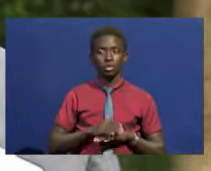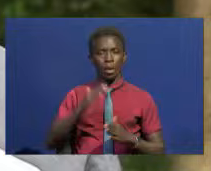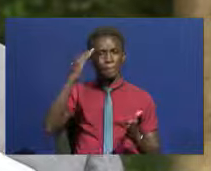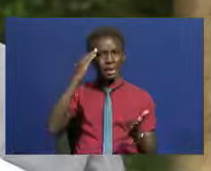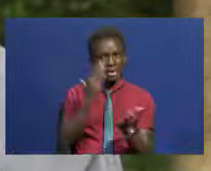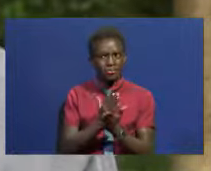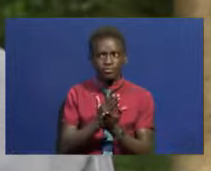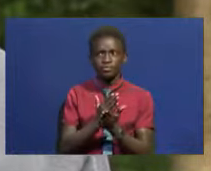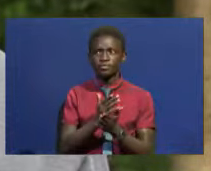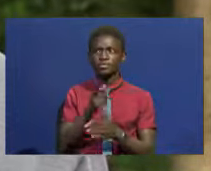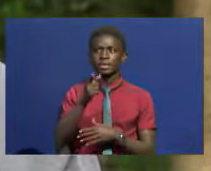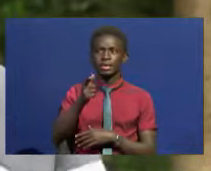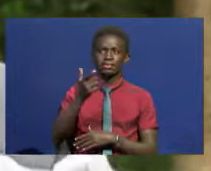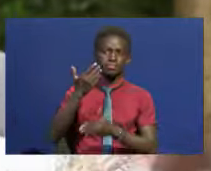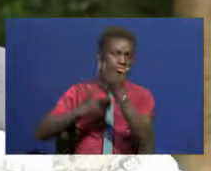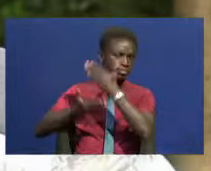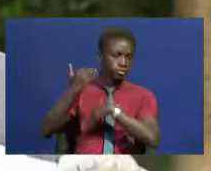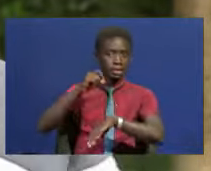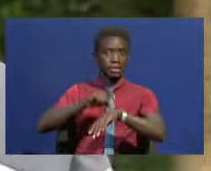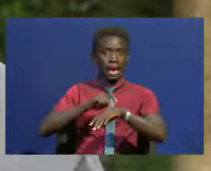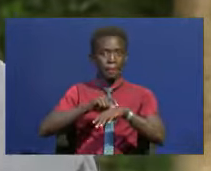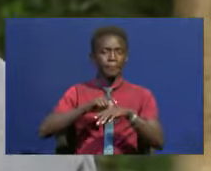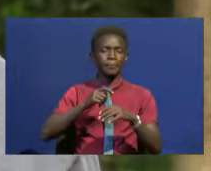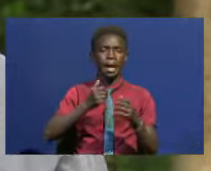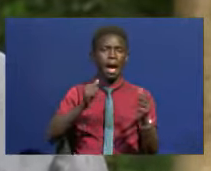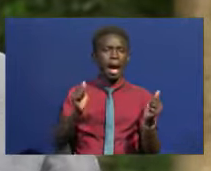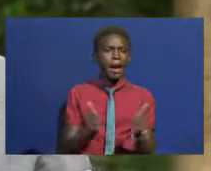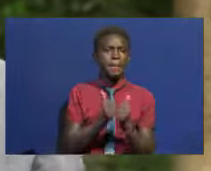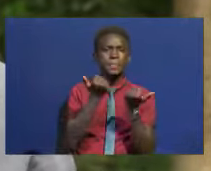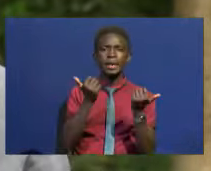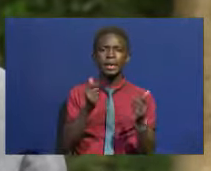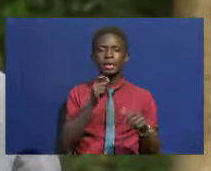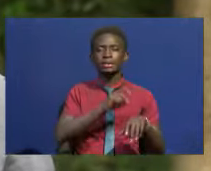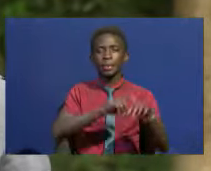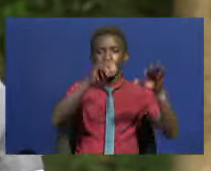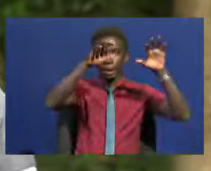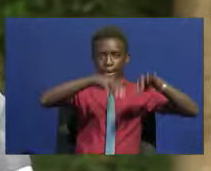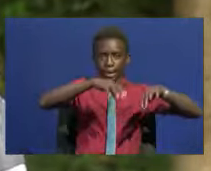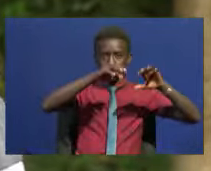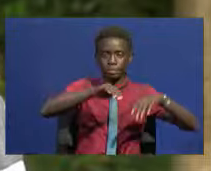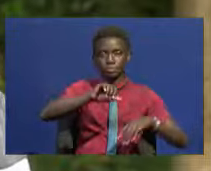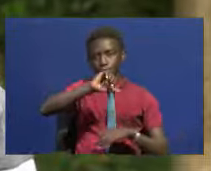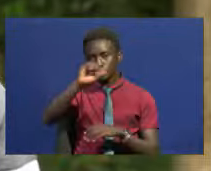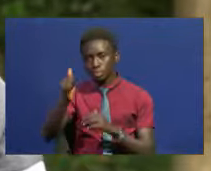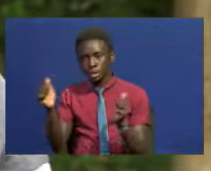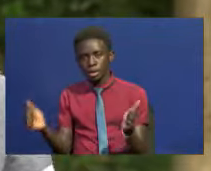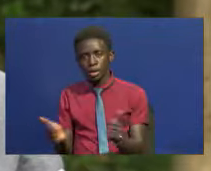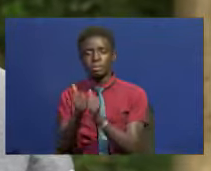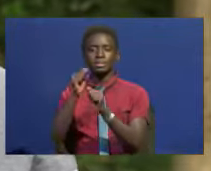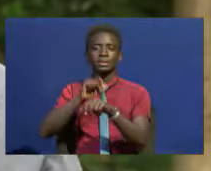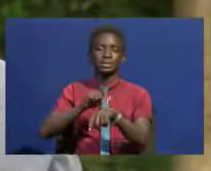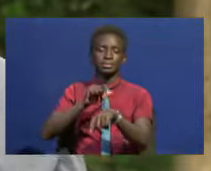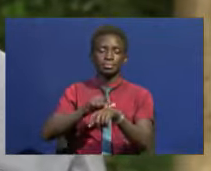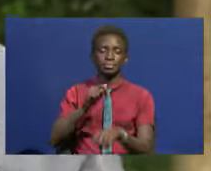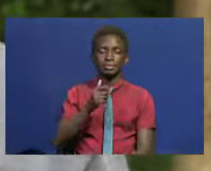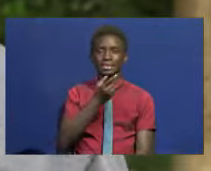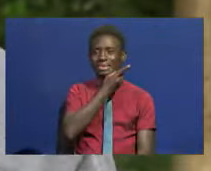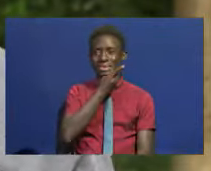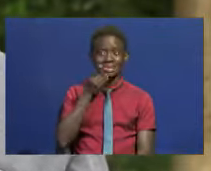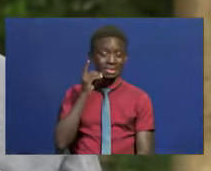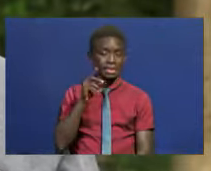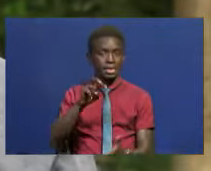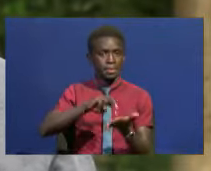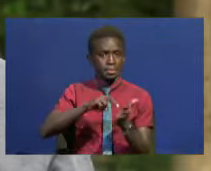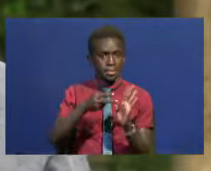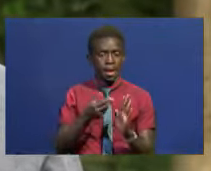done during the rain season. Others are done during the dry season. All to mean there